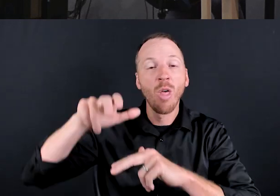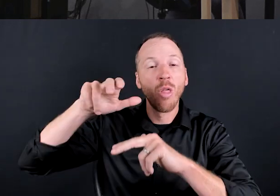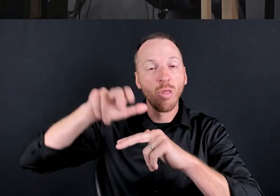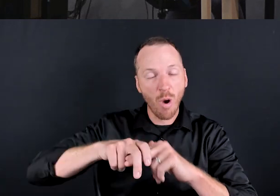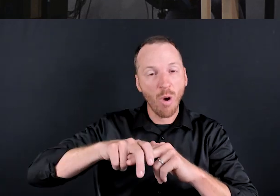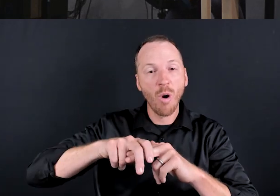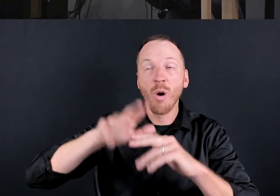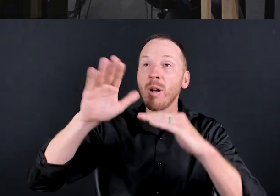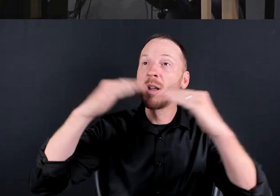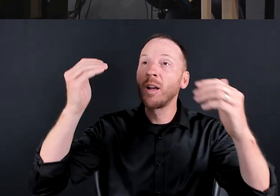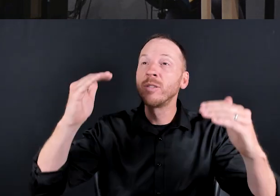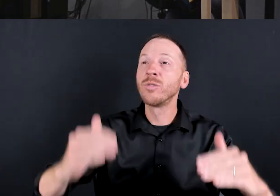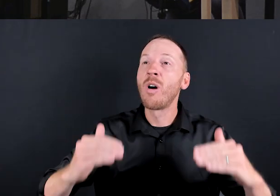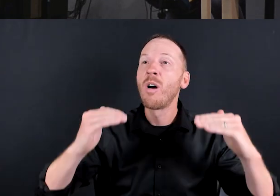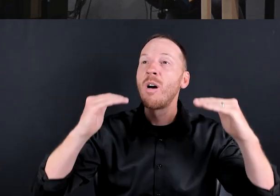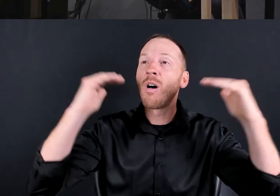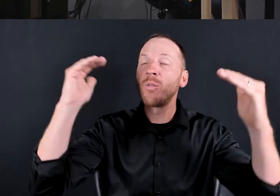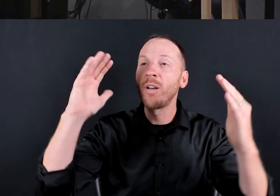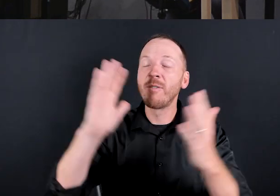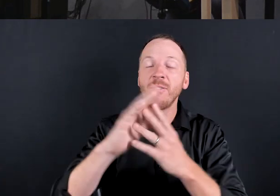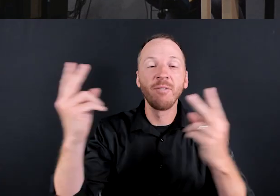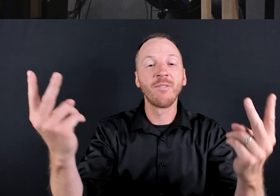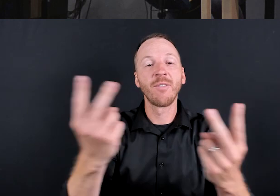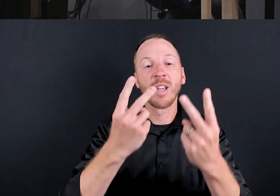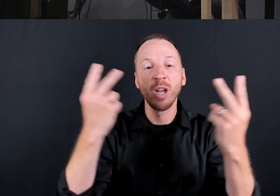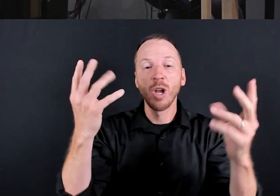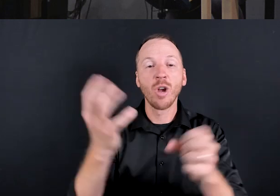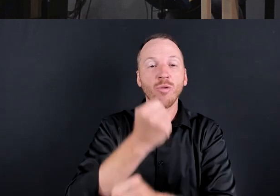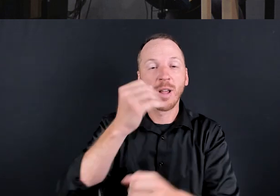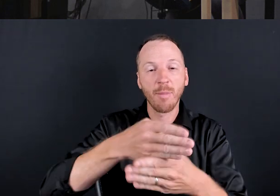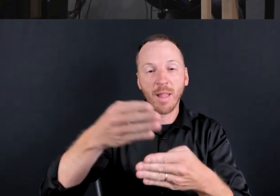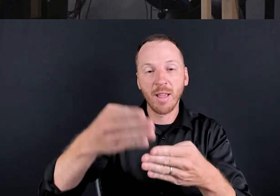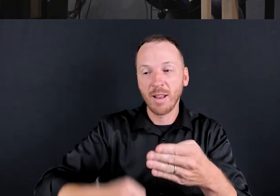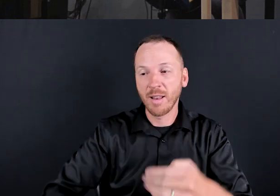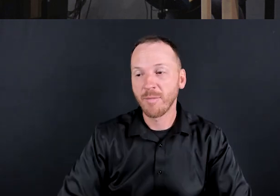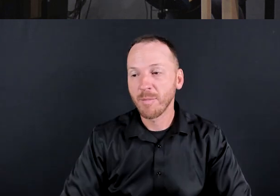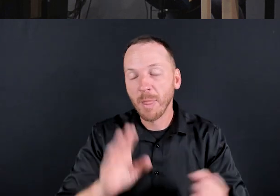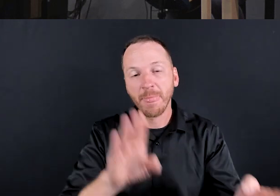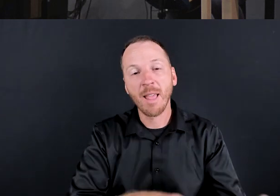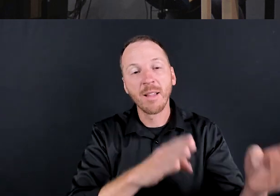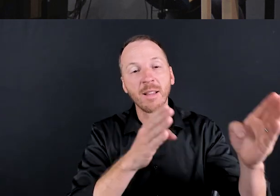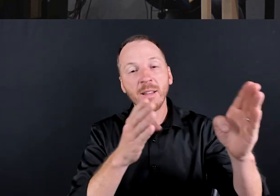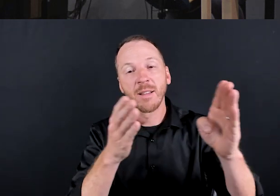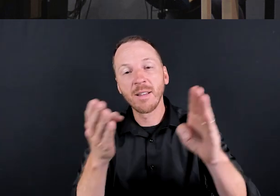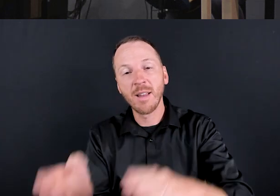and exalted, victory completed, death's